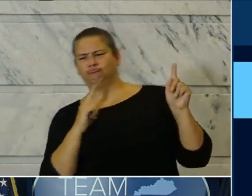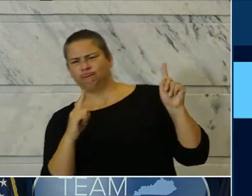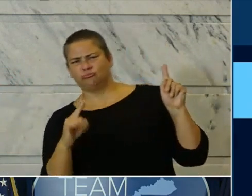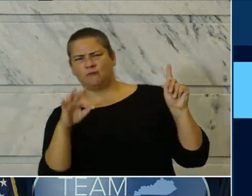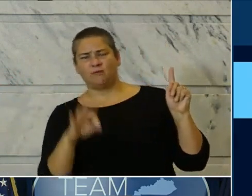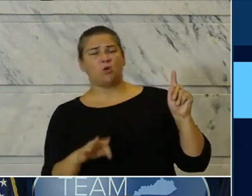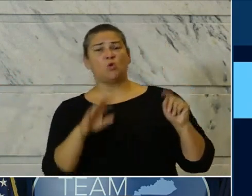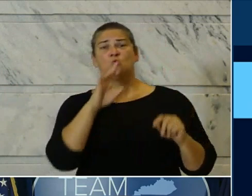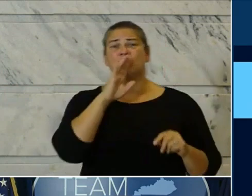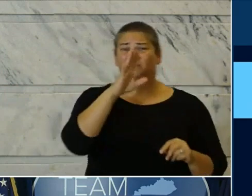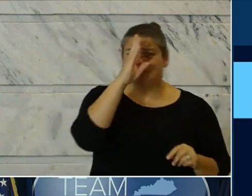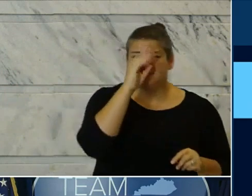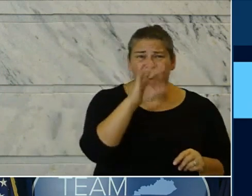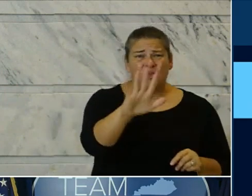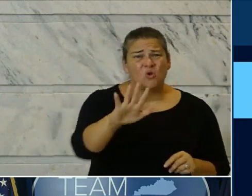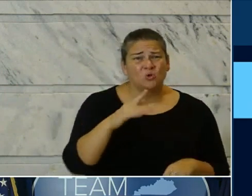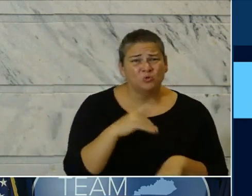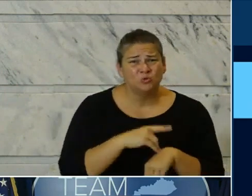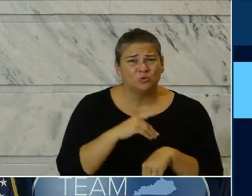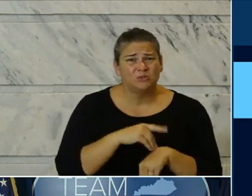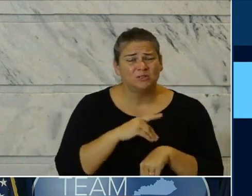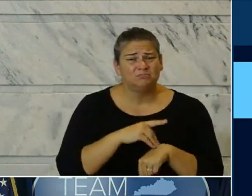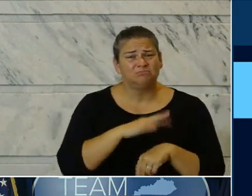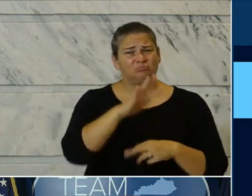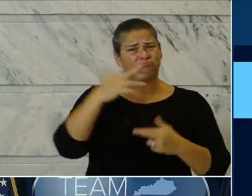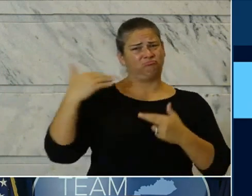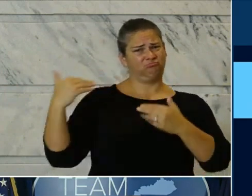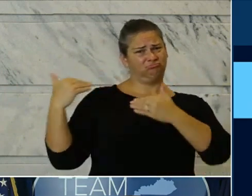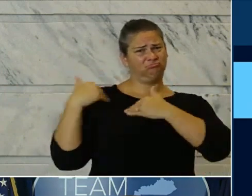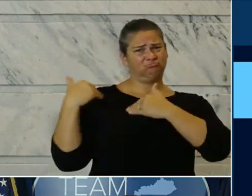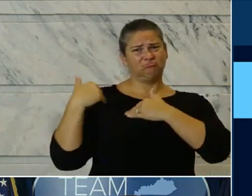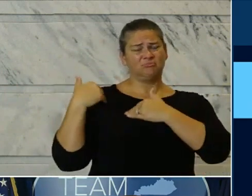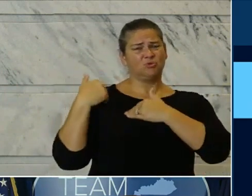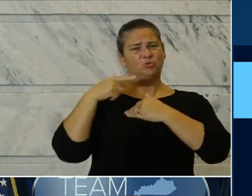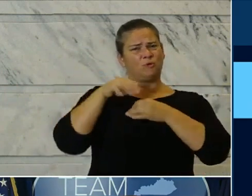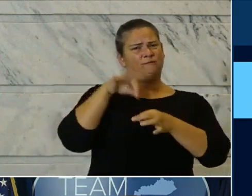vote, to do so. And now you have more opportunities and